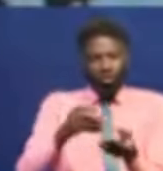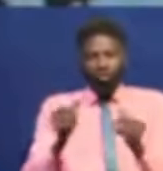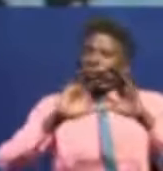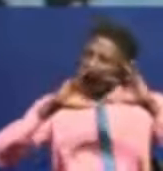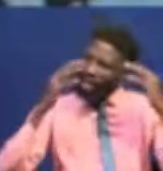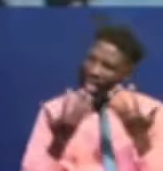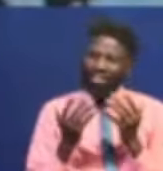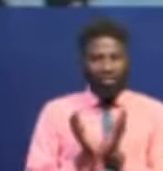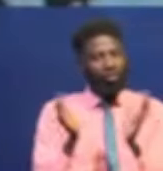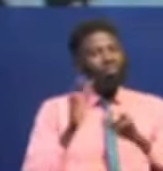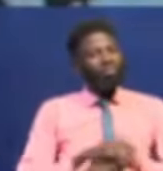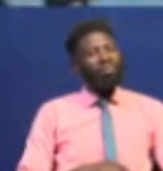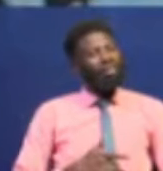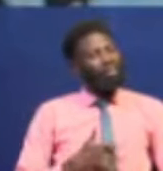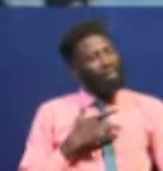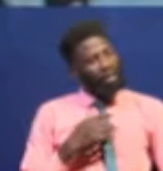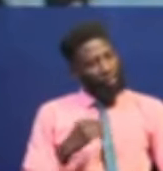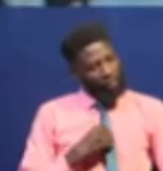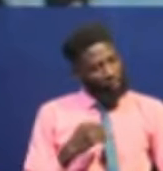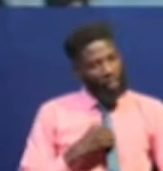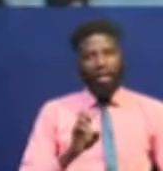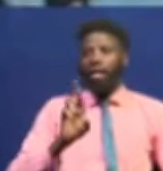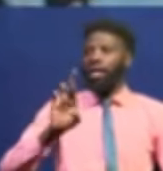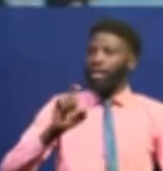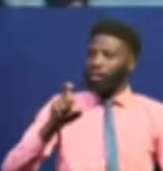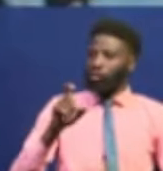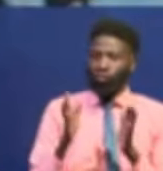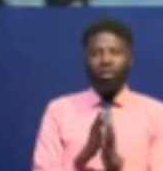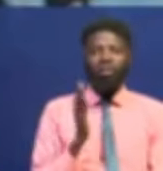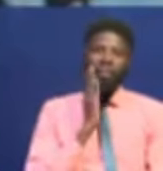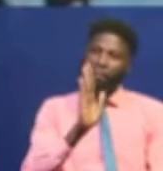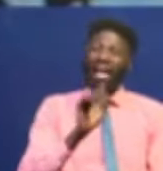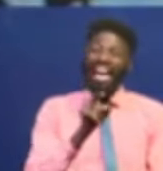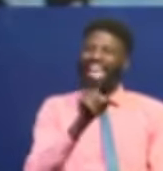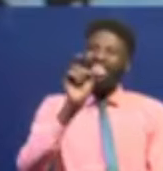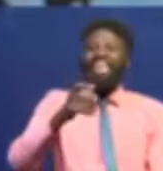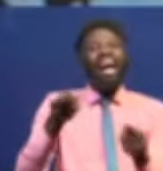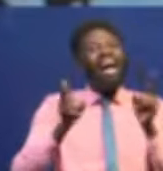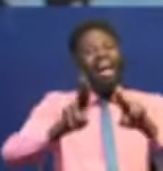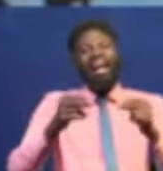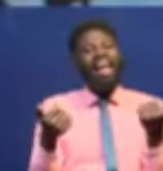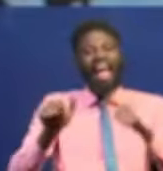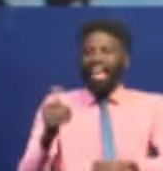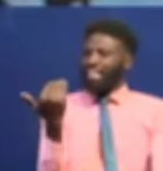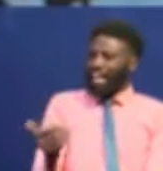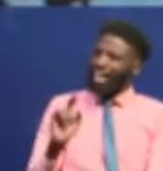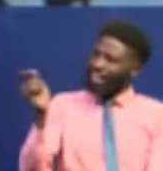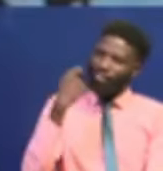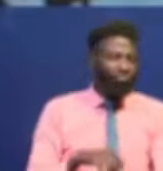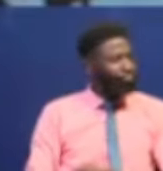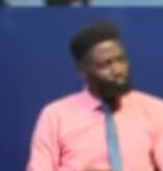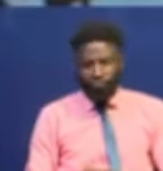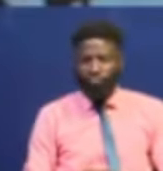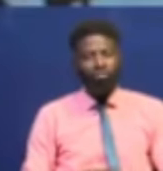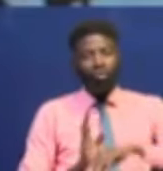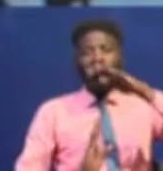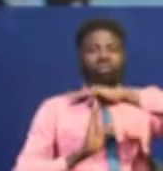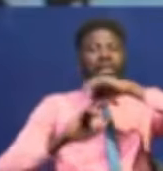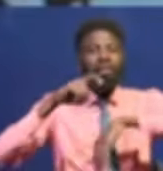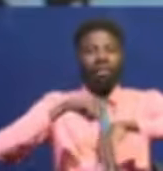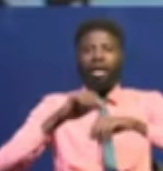I feel for Rex and the mother. This should not happen to any child in Kenya, especially when